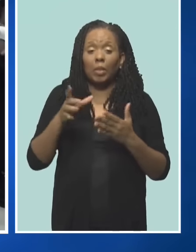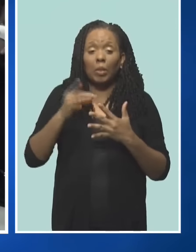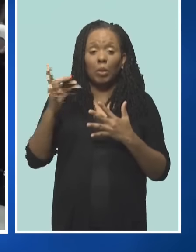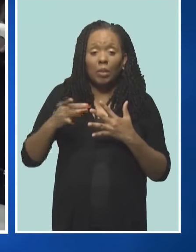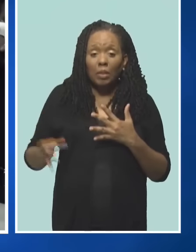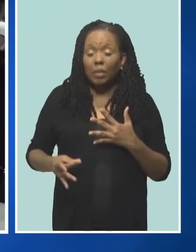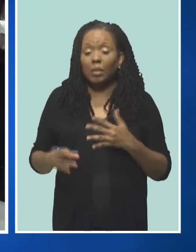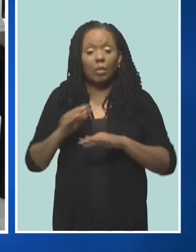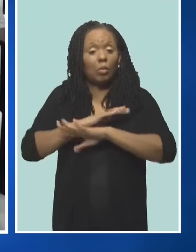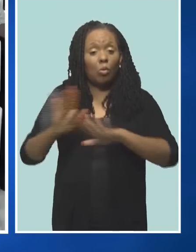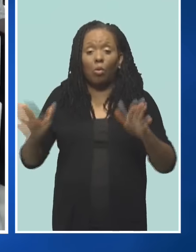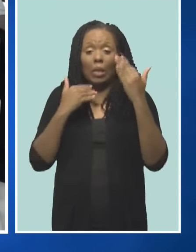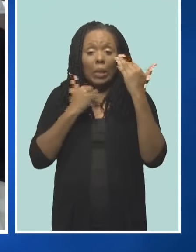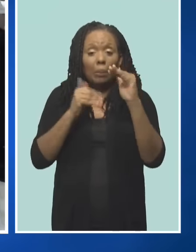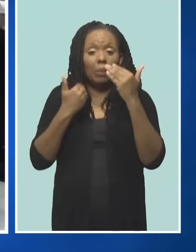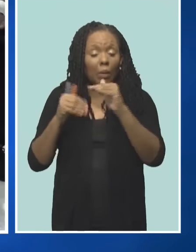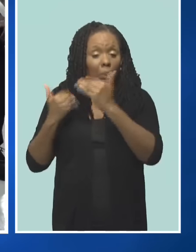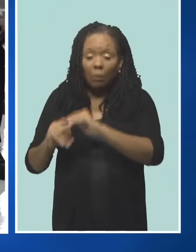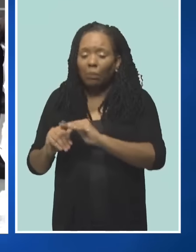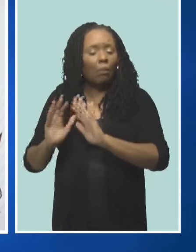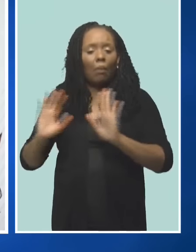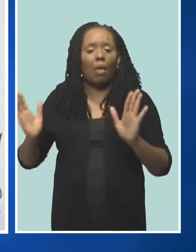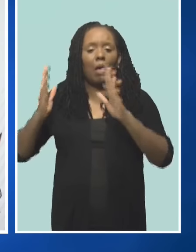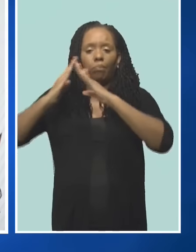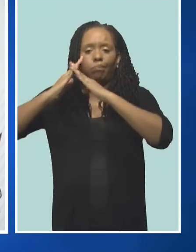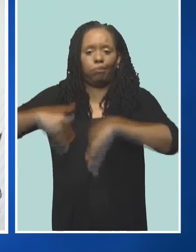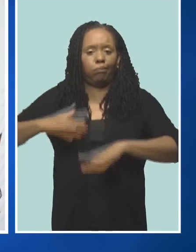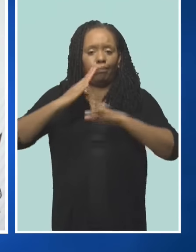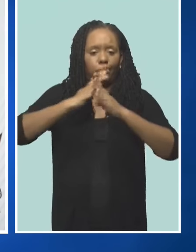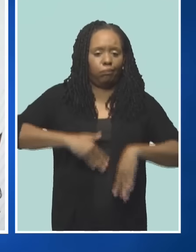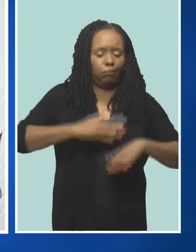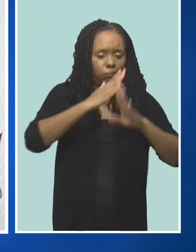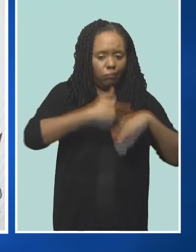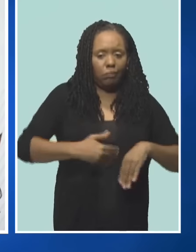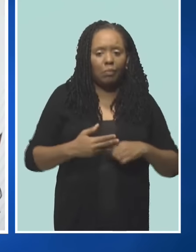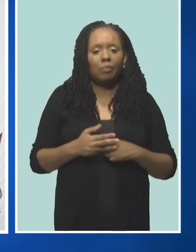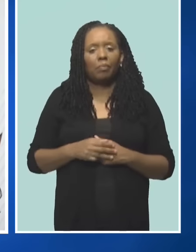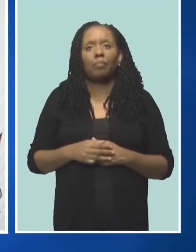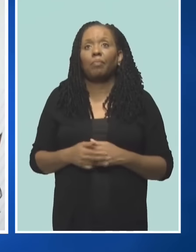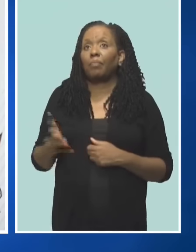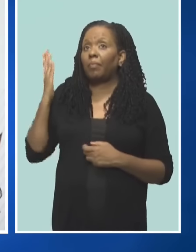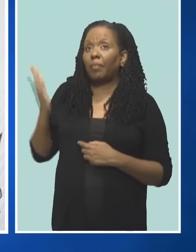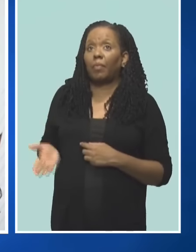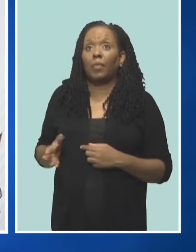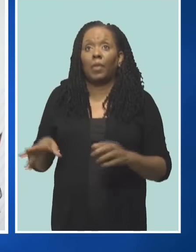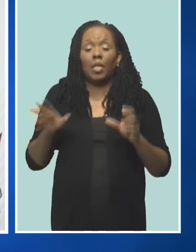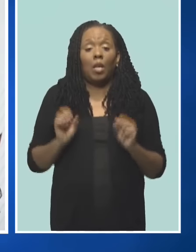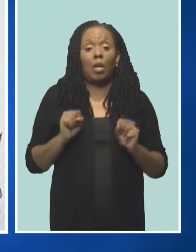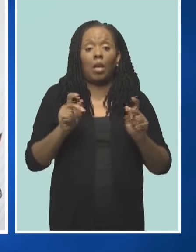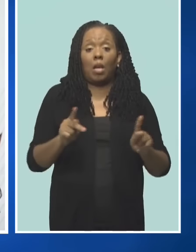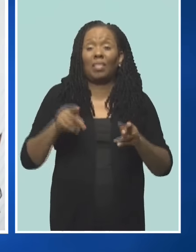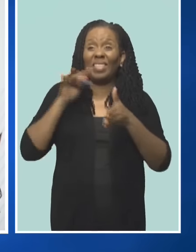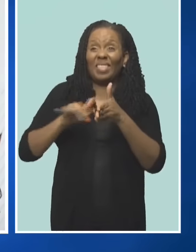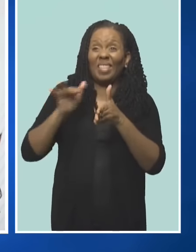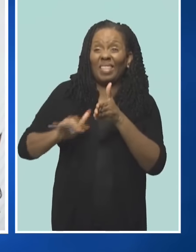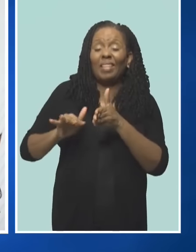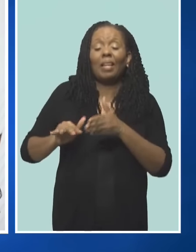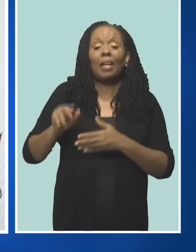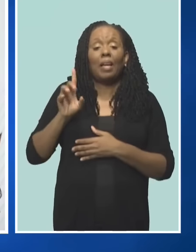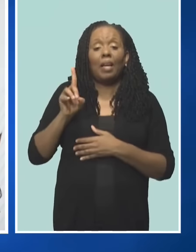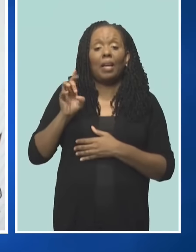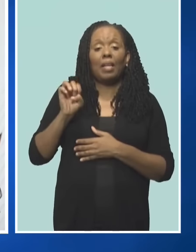that limit what they can do. The opportunity to study at Delaware State University is